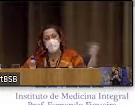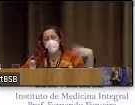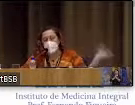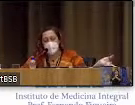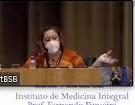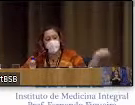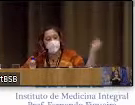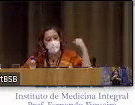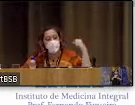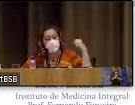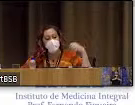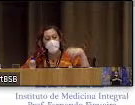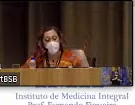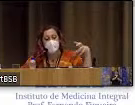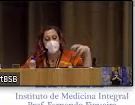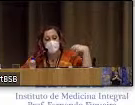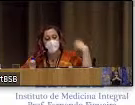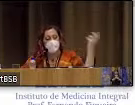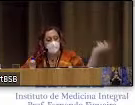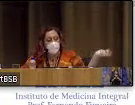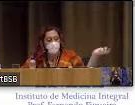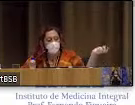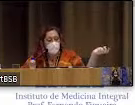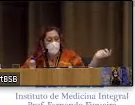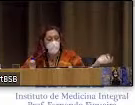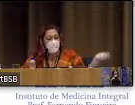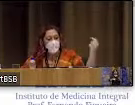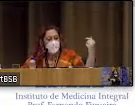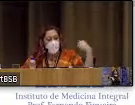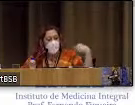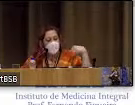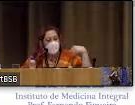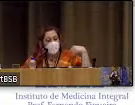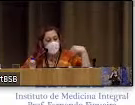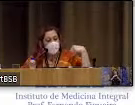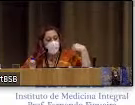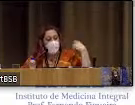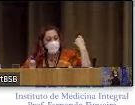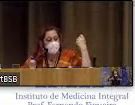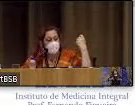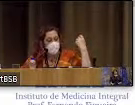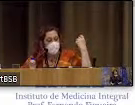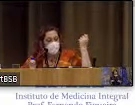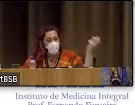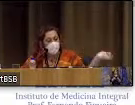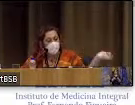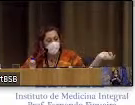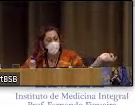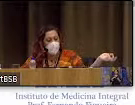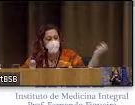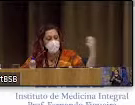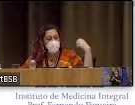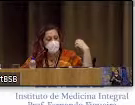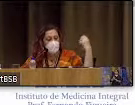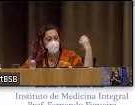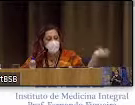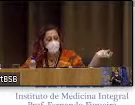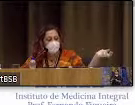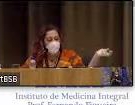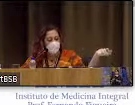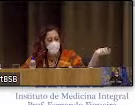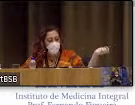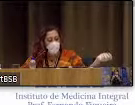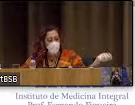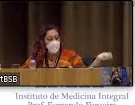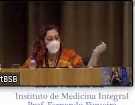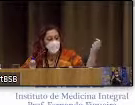Even though the pandemic was around, but normally the number of births are larger. We helped in